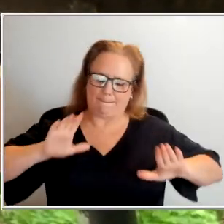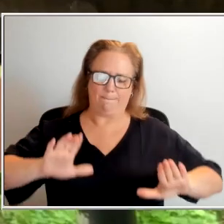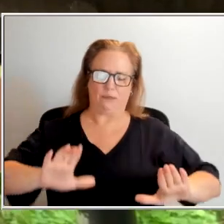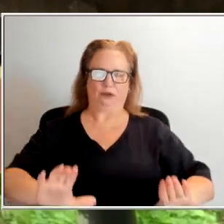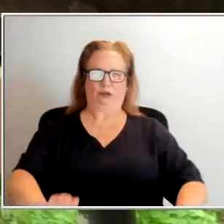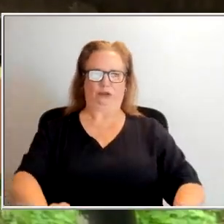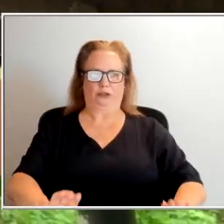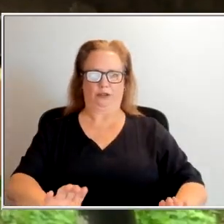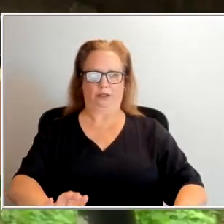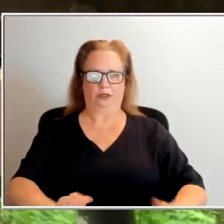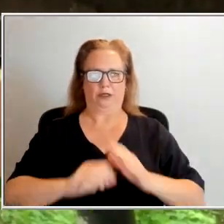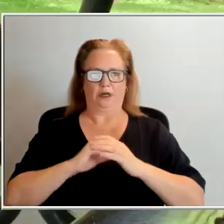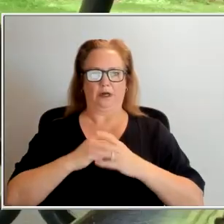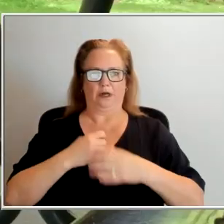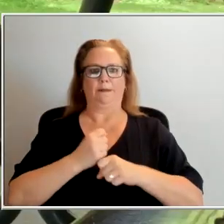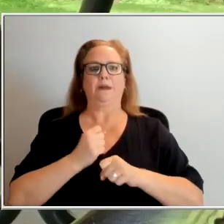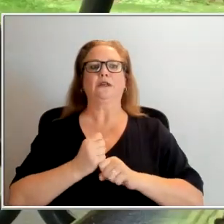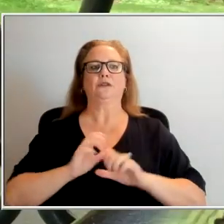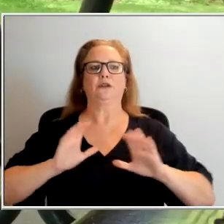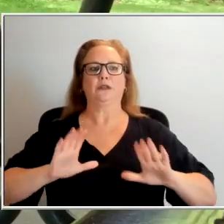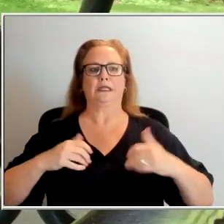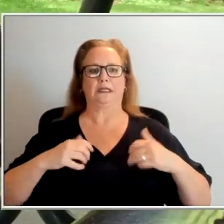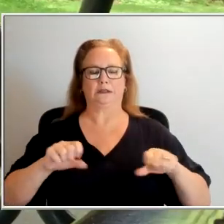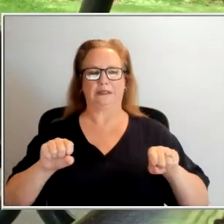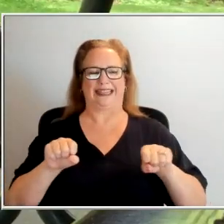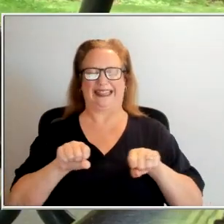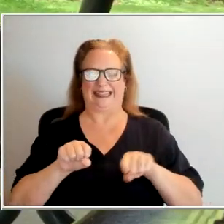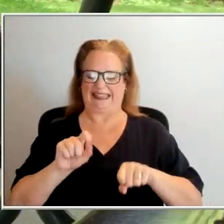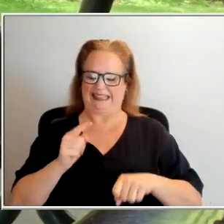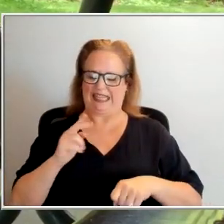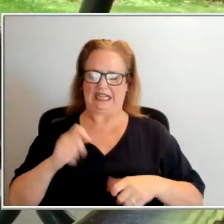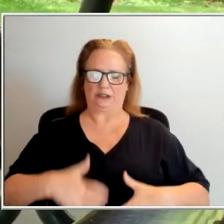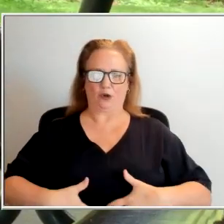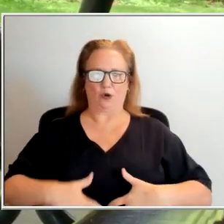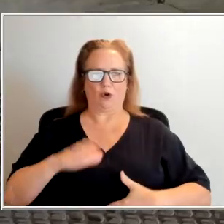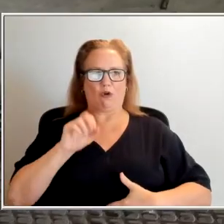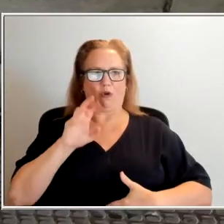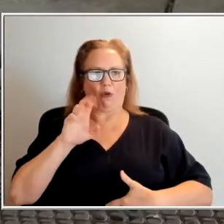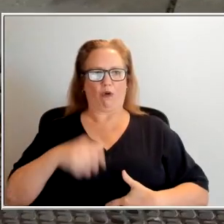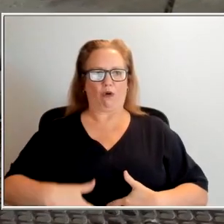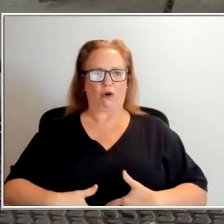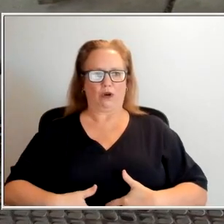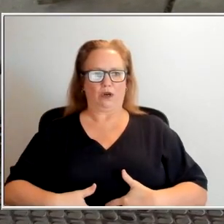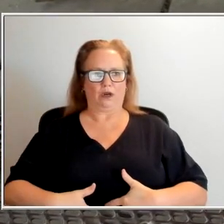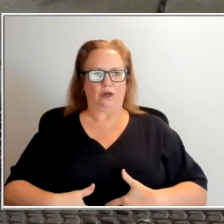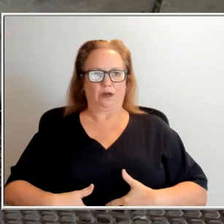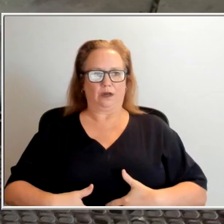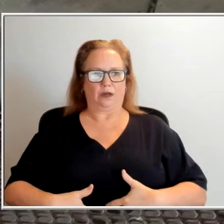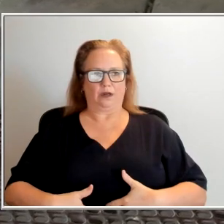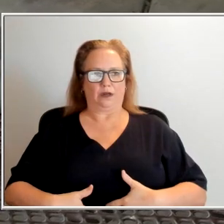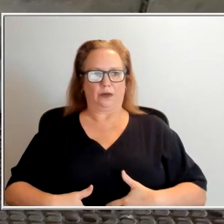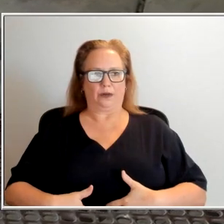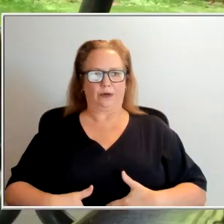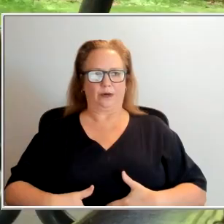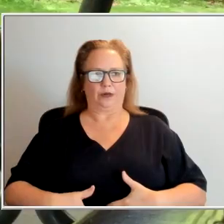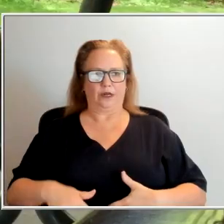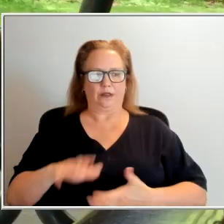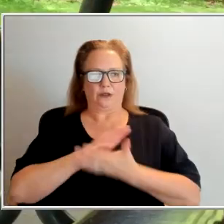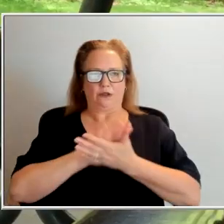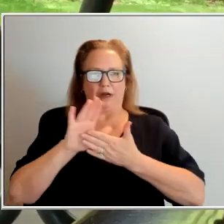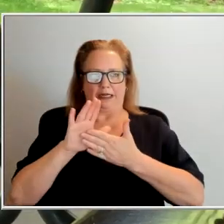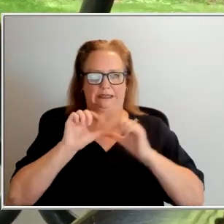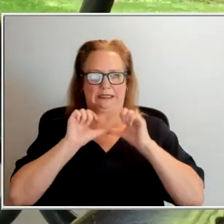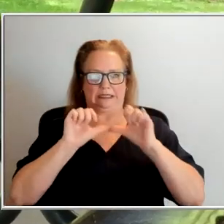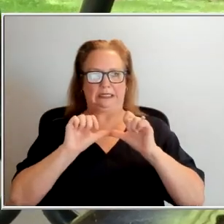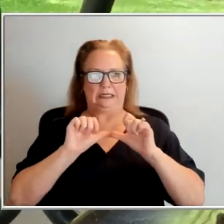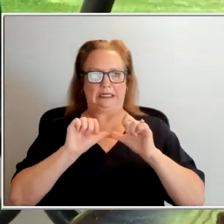Yep, make sure you're really squeezing your thighs so you have a nice strong core. Inhale down. Exhale up, those are really nice. Keep going. Now I'm gonna have you